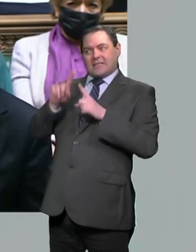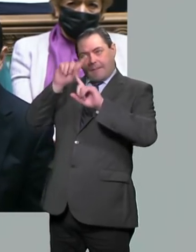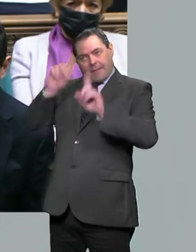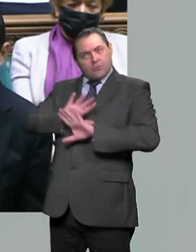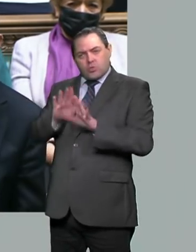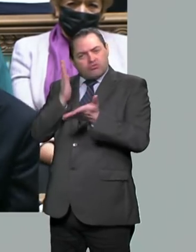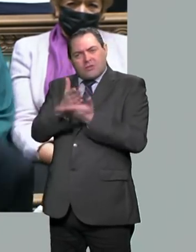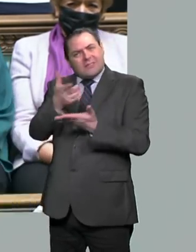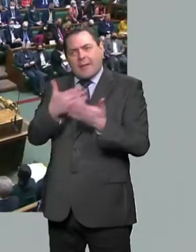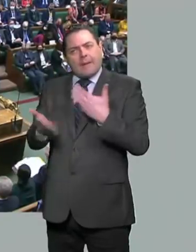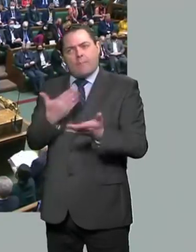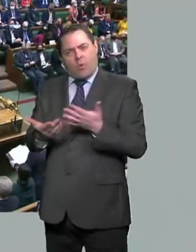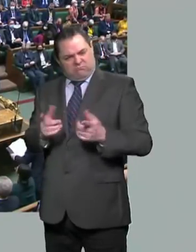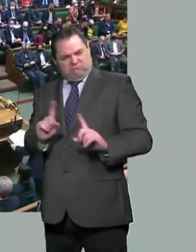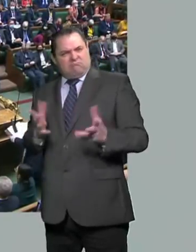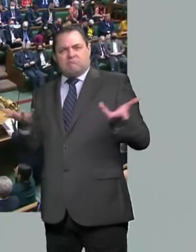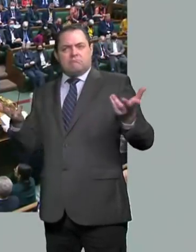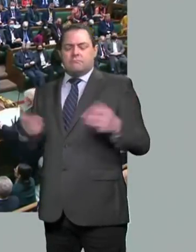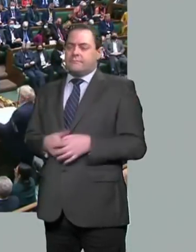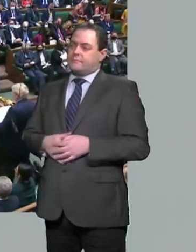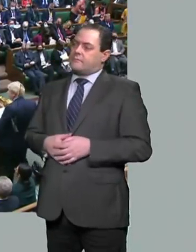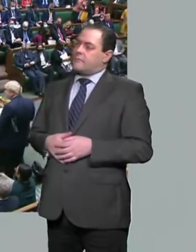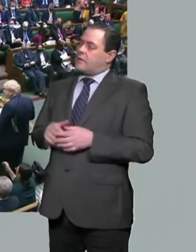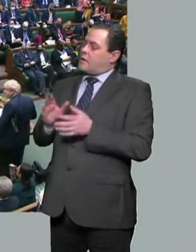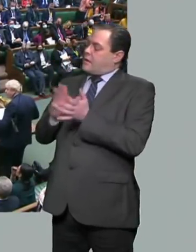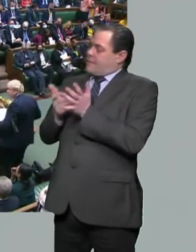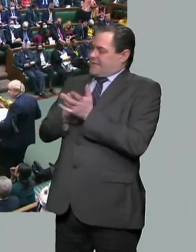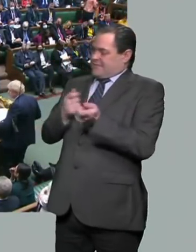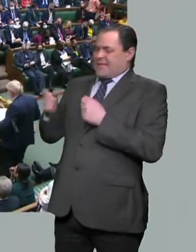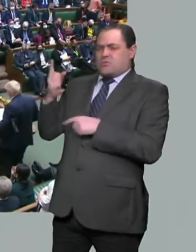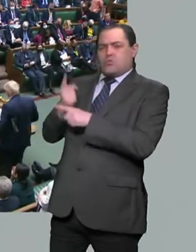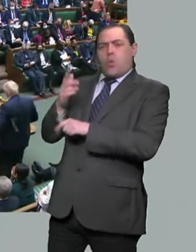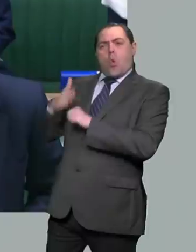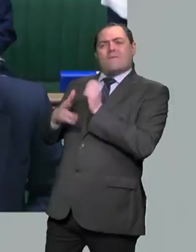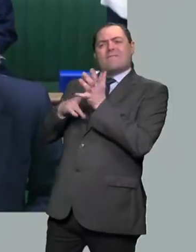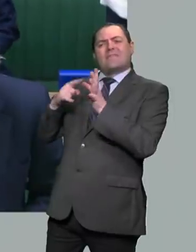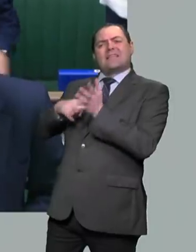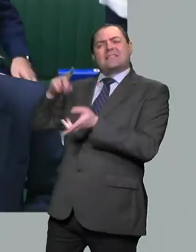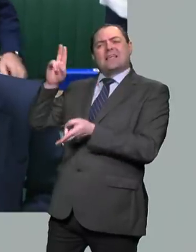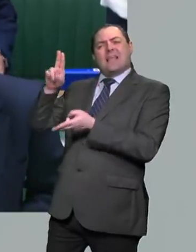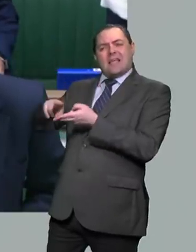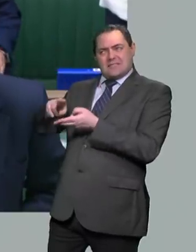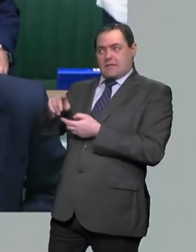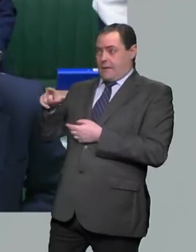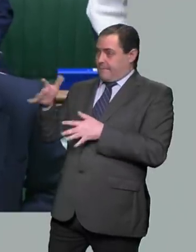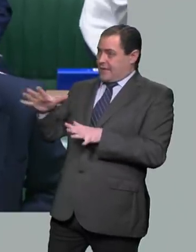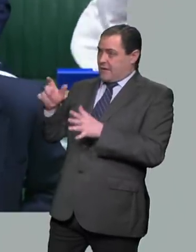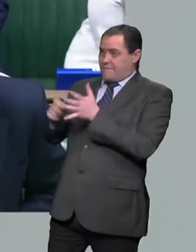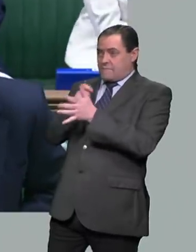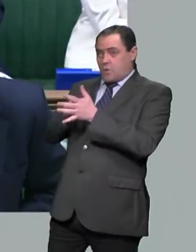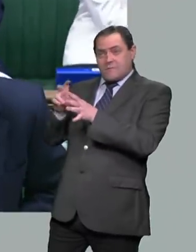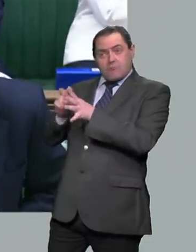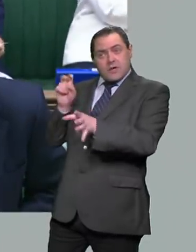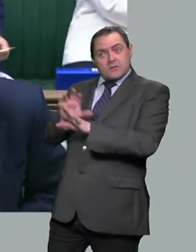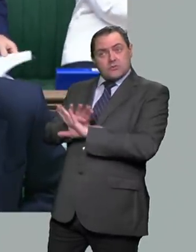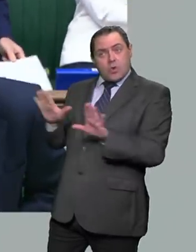people of this country? Prime Minister. Well, Mr. Speaker, he talks about cutting VAT. I wonder whether he voted for Brexit